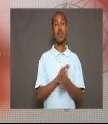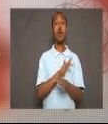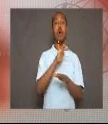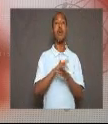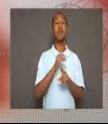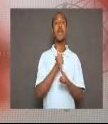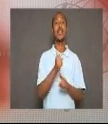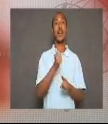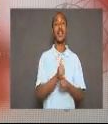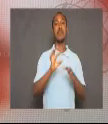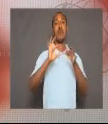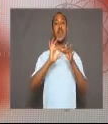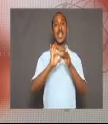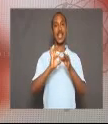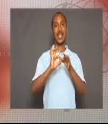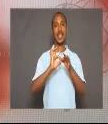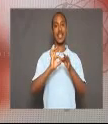on metallic bonding.